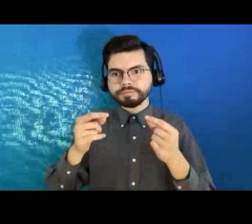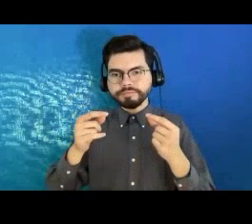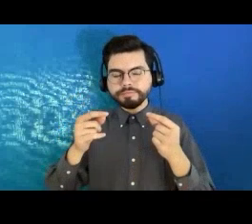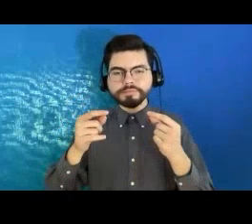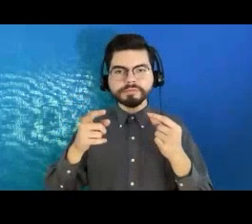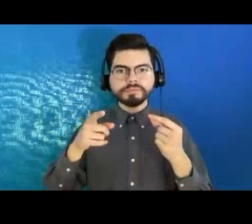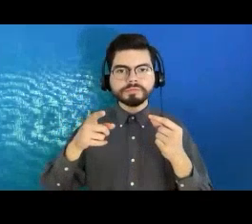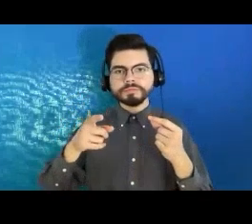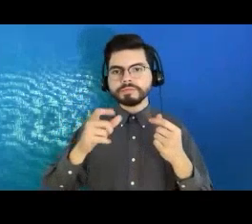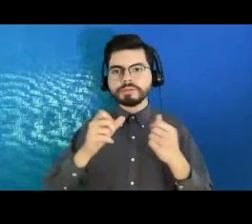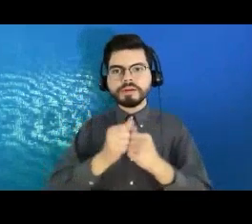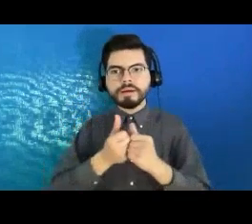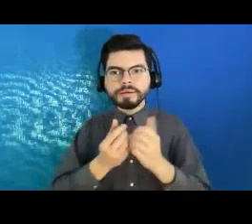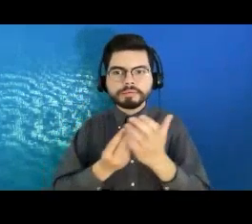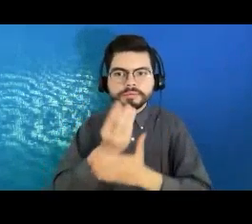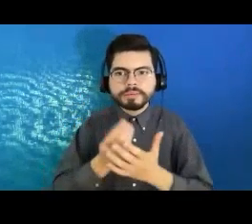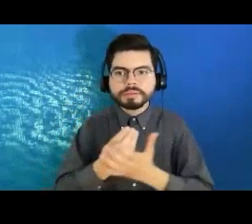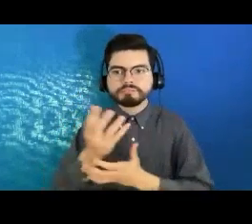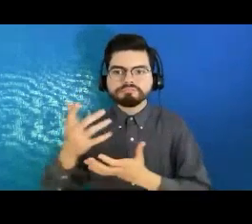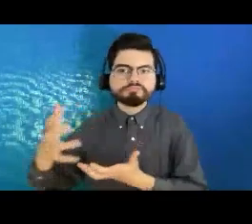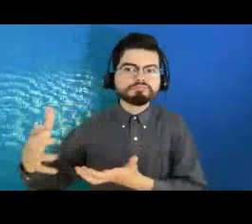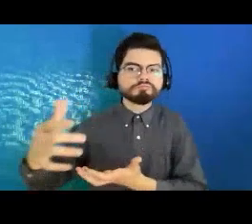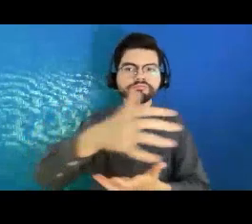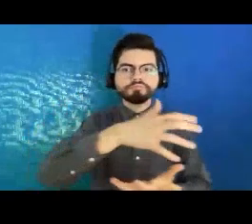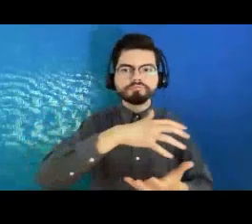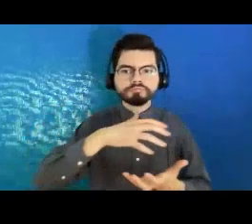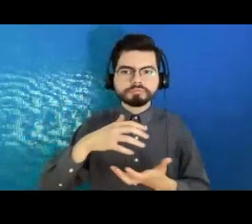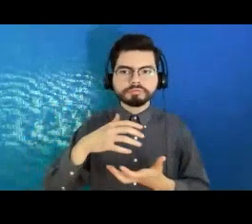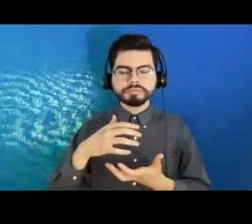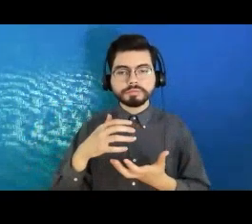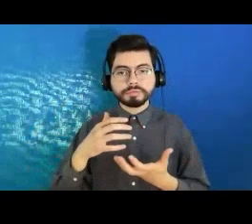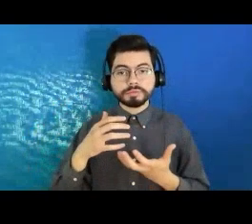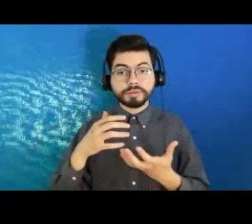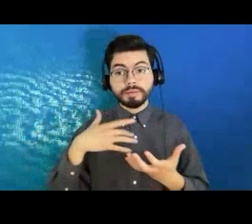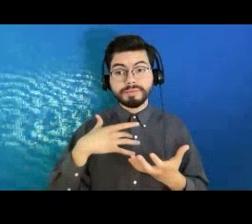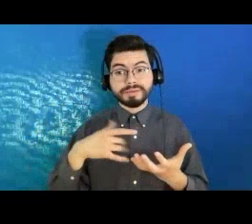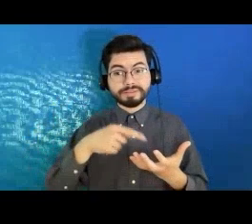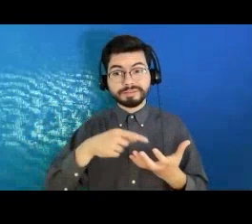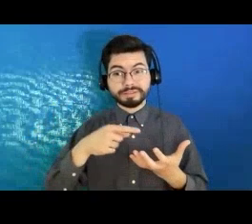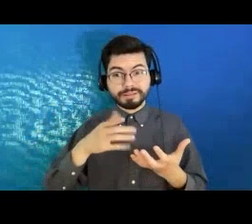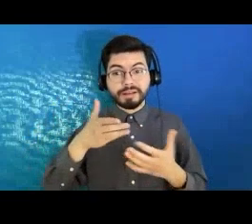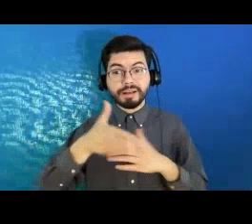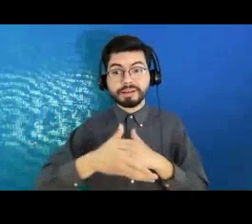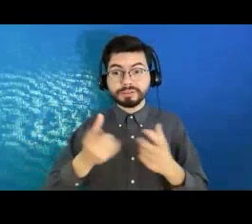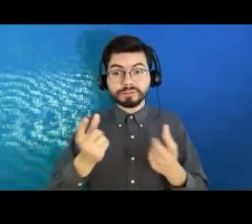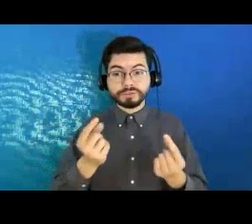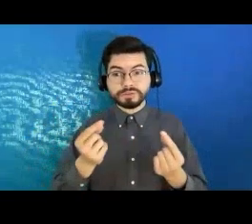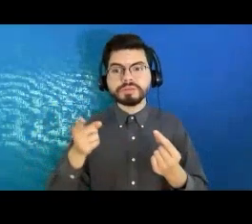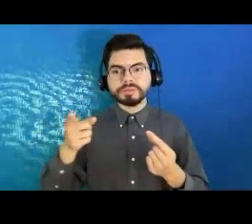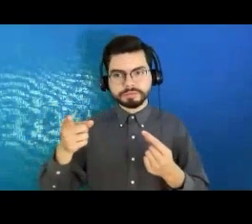were collected and harvested and what they did with them, and you can see videos on that website.